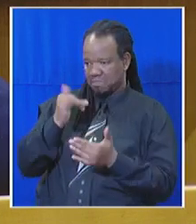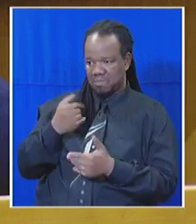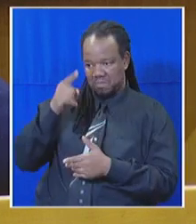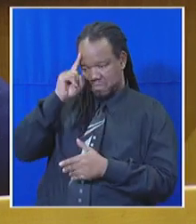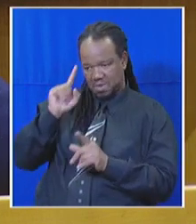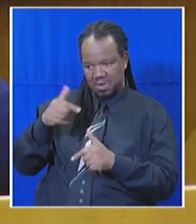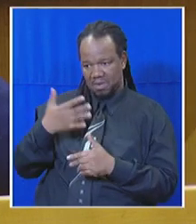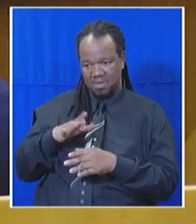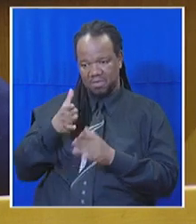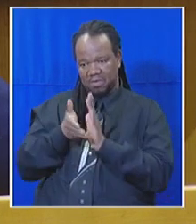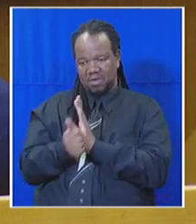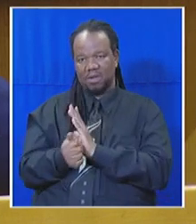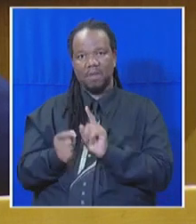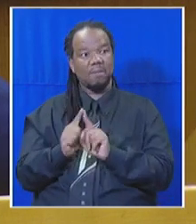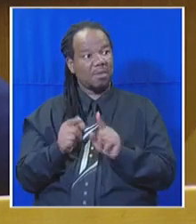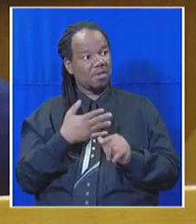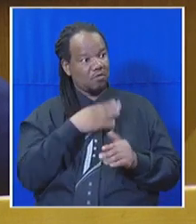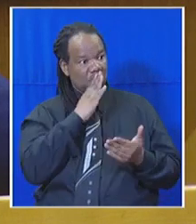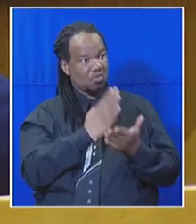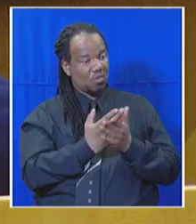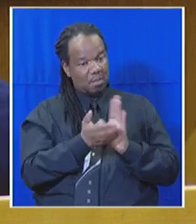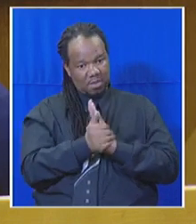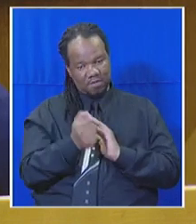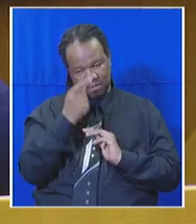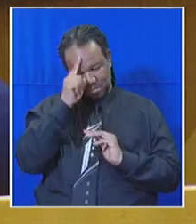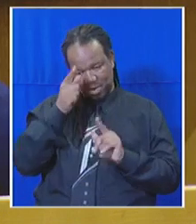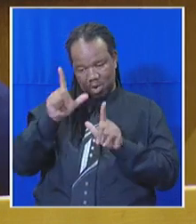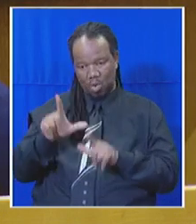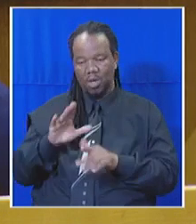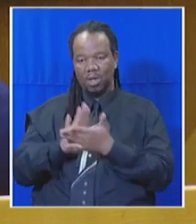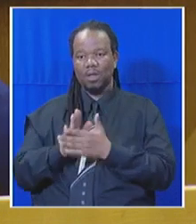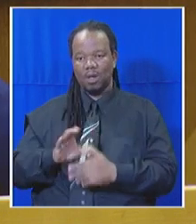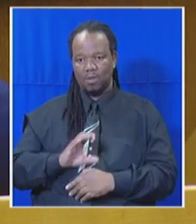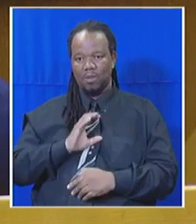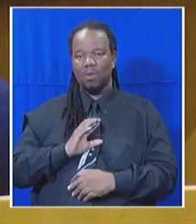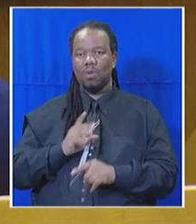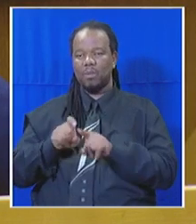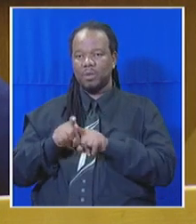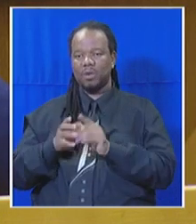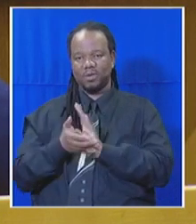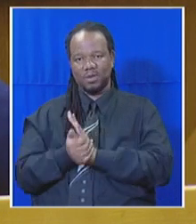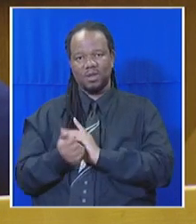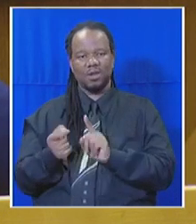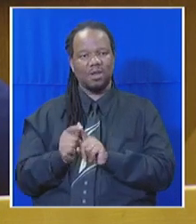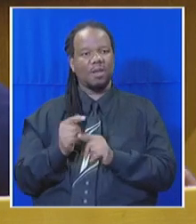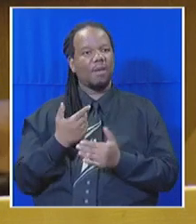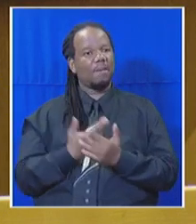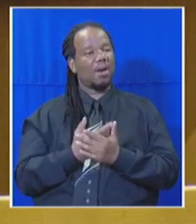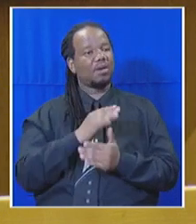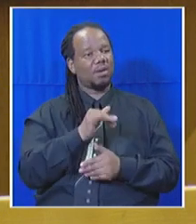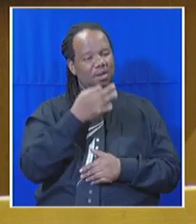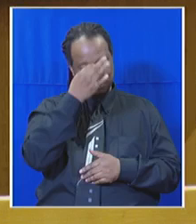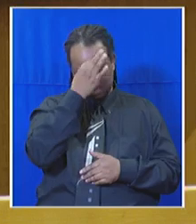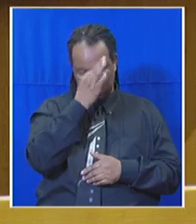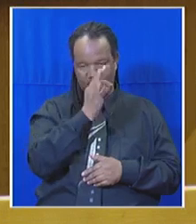If you did, you would believe that black lawyers are also competent. As advocates, Ntsebeza has suggested to you, Minister, would like to repeat, government must